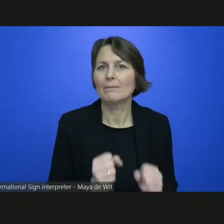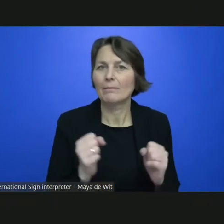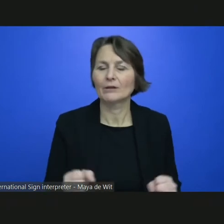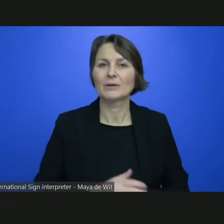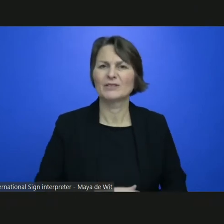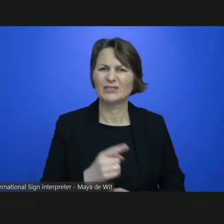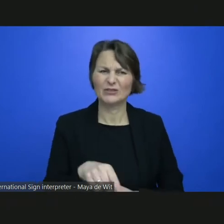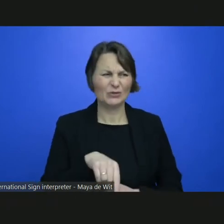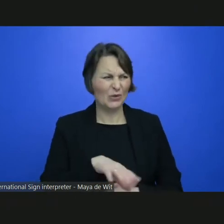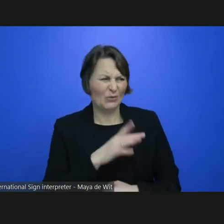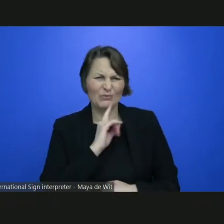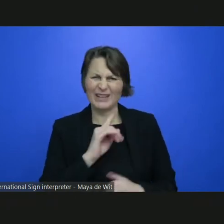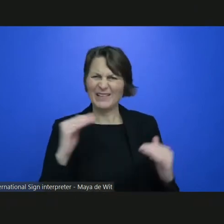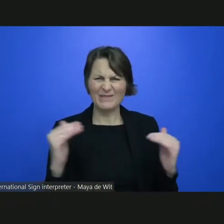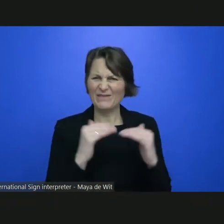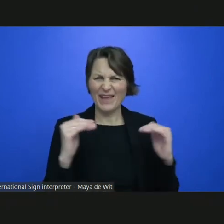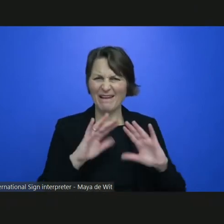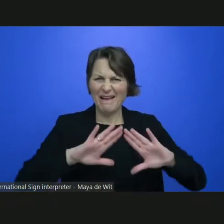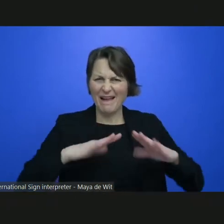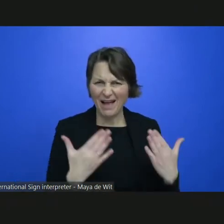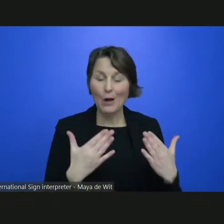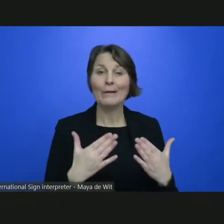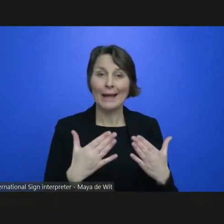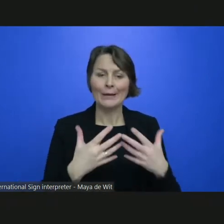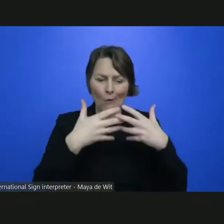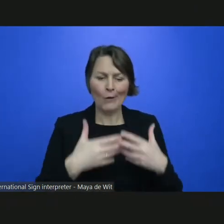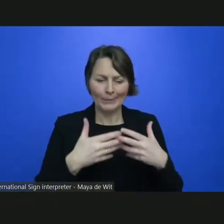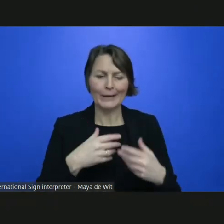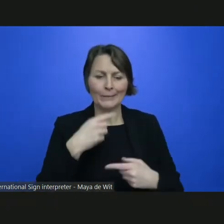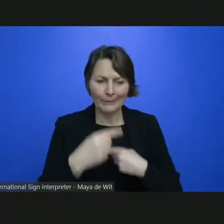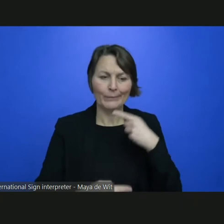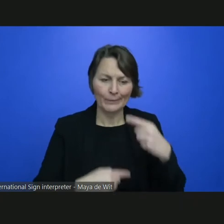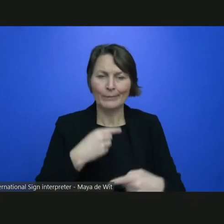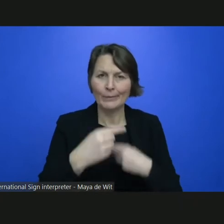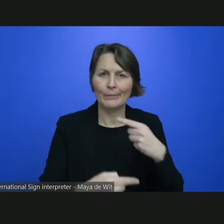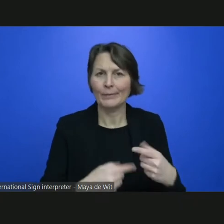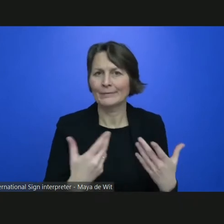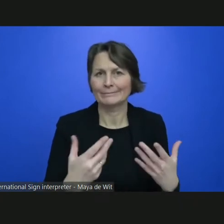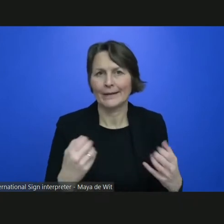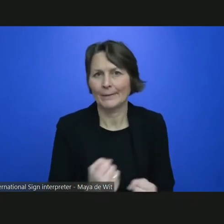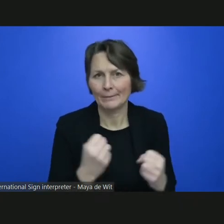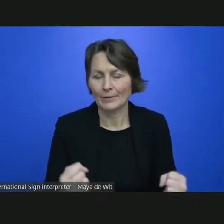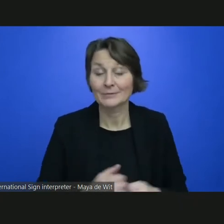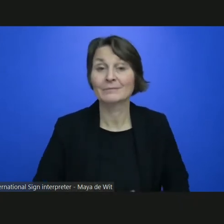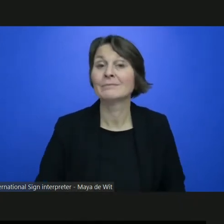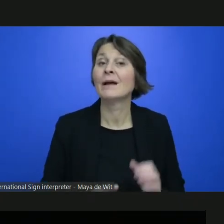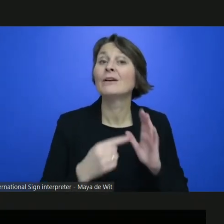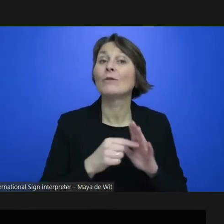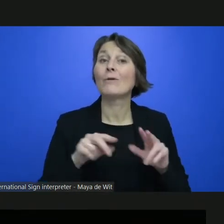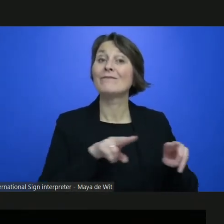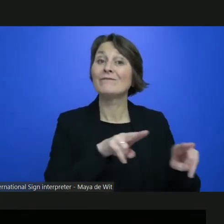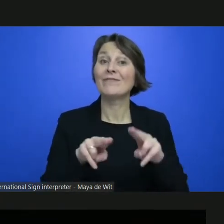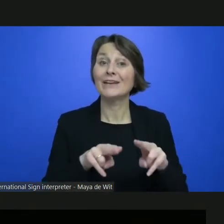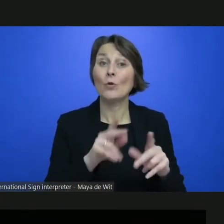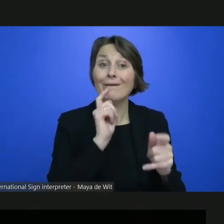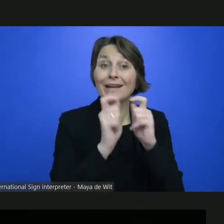by how the automated process actually works in practice. You know, little things like no captions on a video interview or